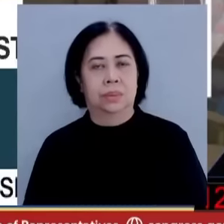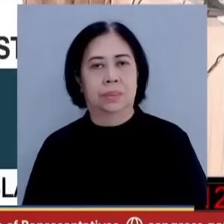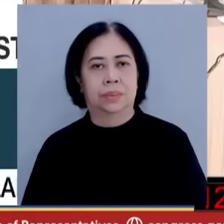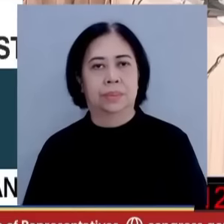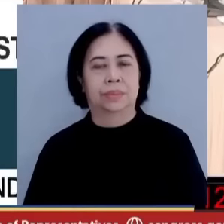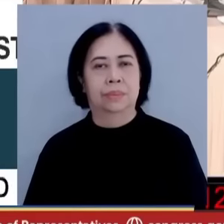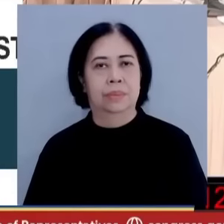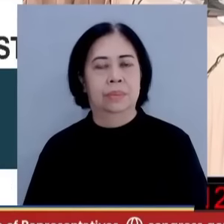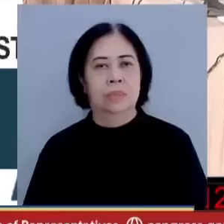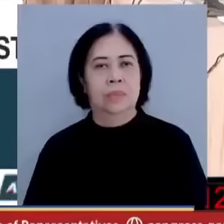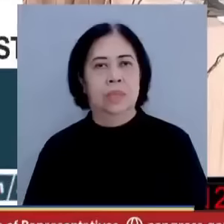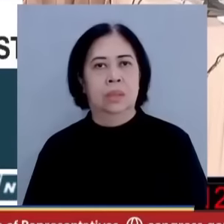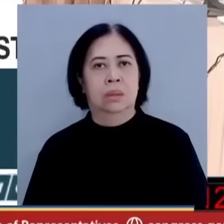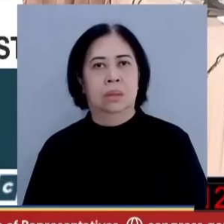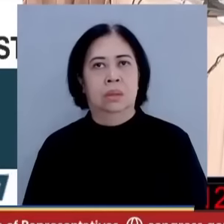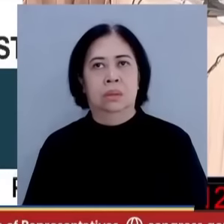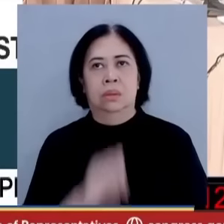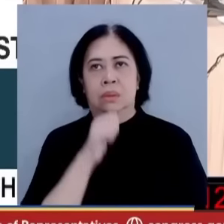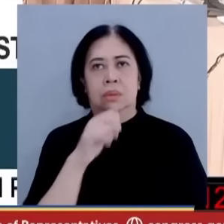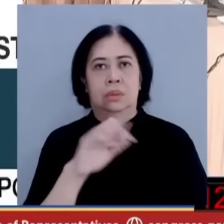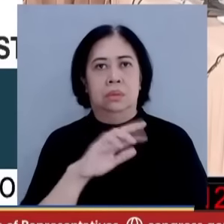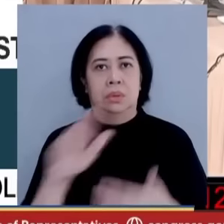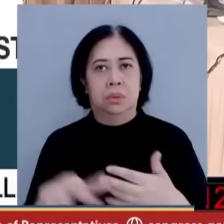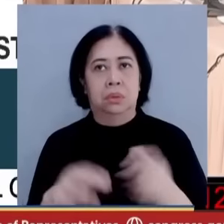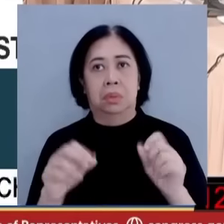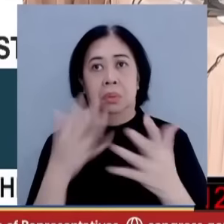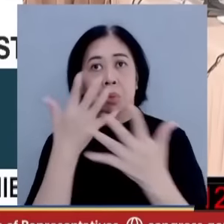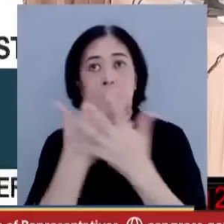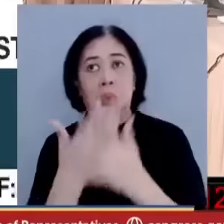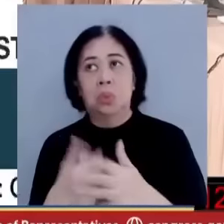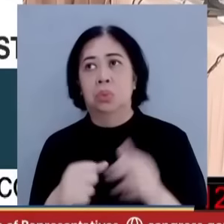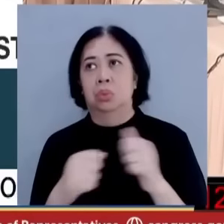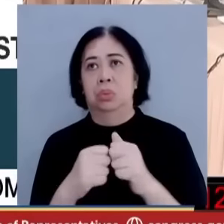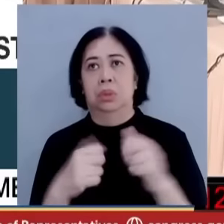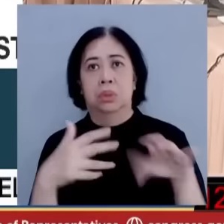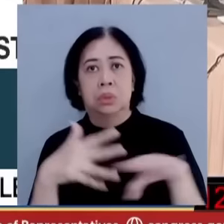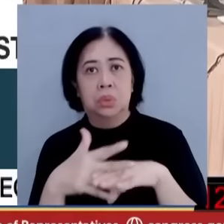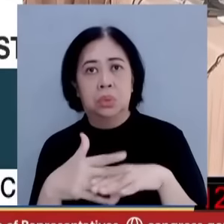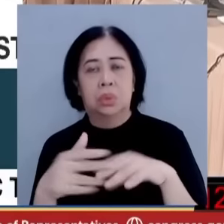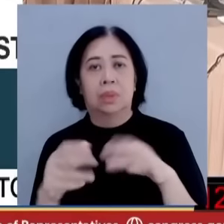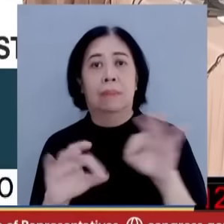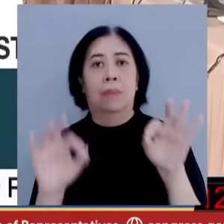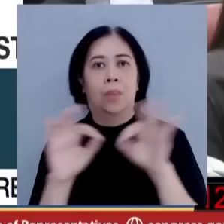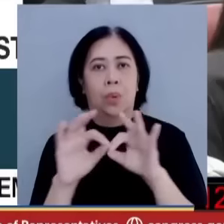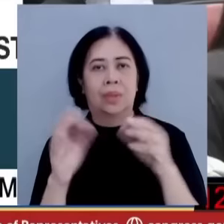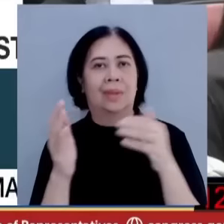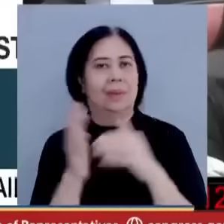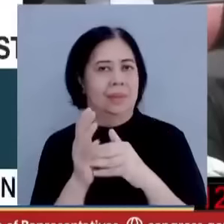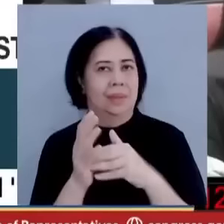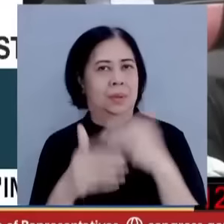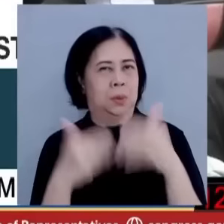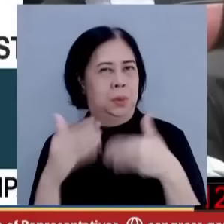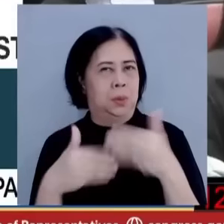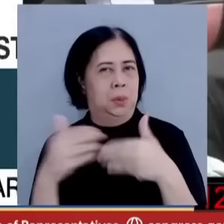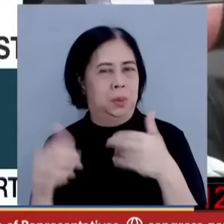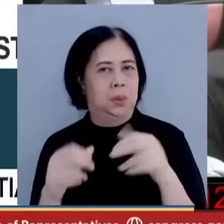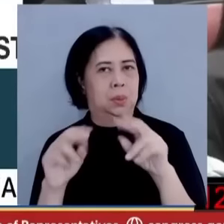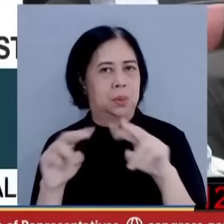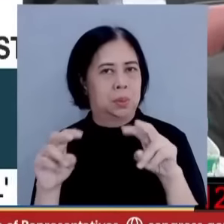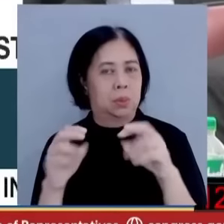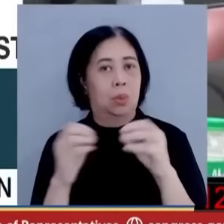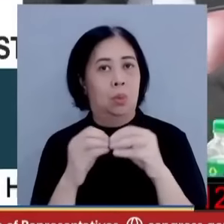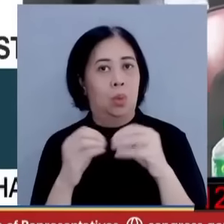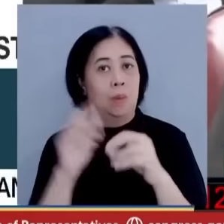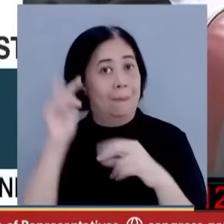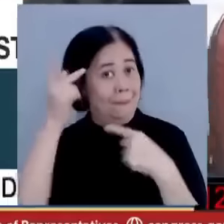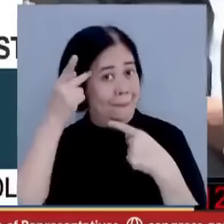yan ibig sabihin may makukulong, may makakasuhan. Ang importante, again, because this is more politics,